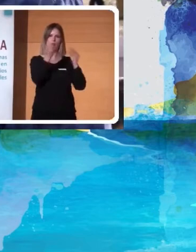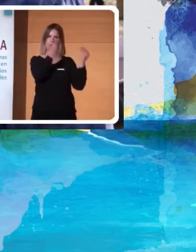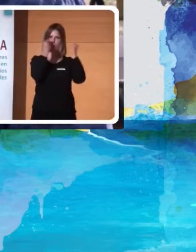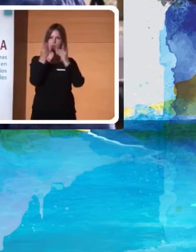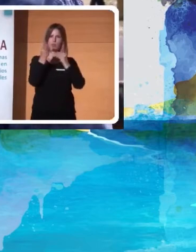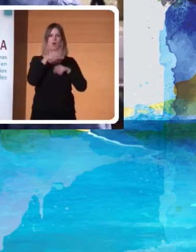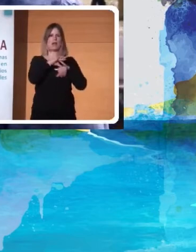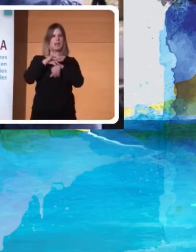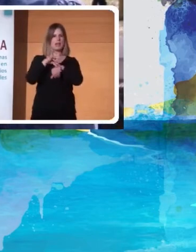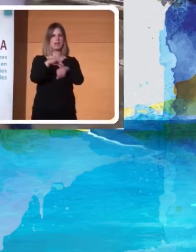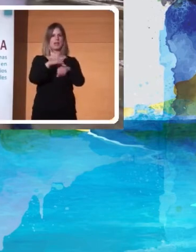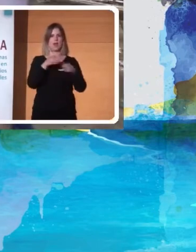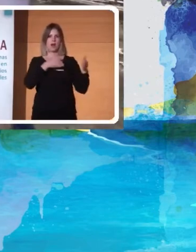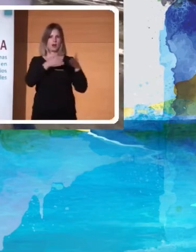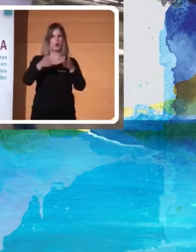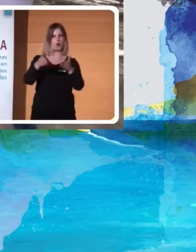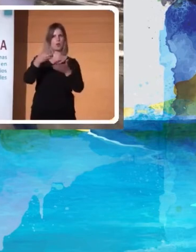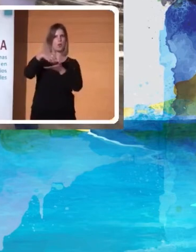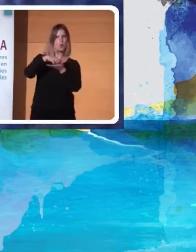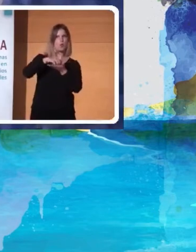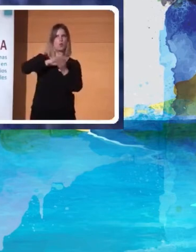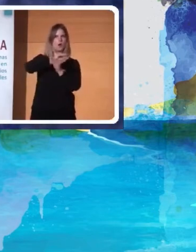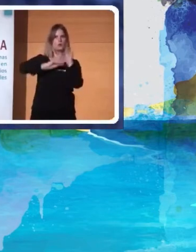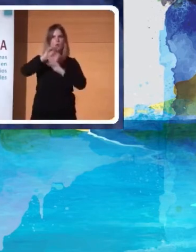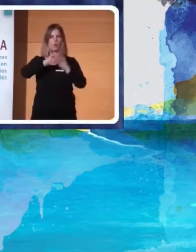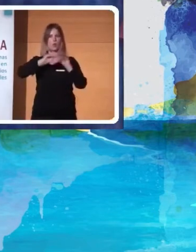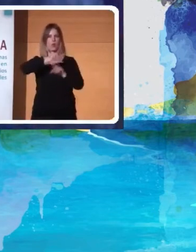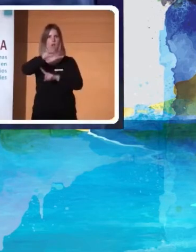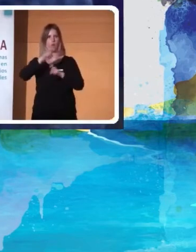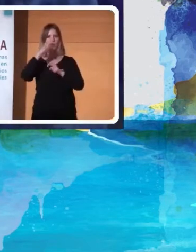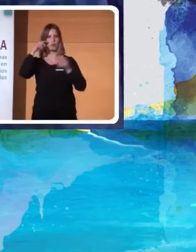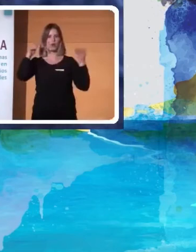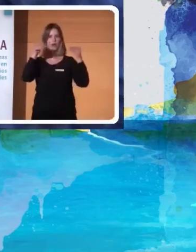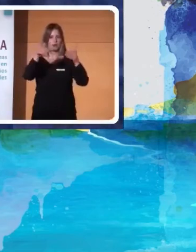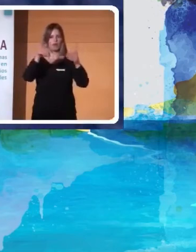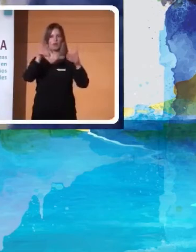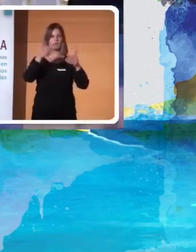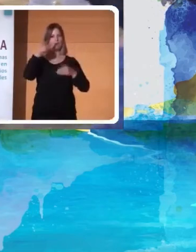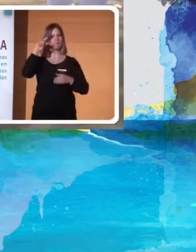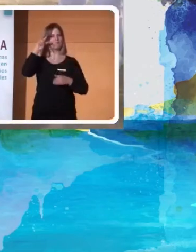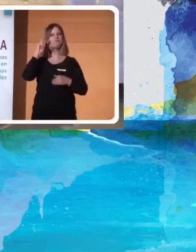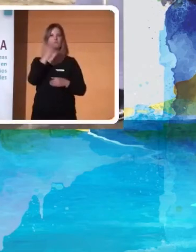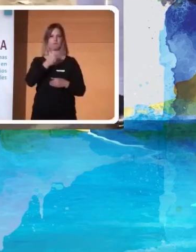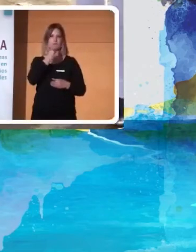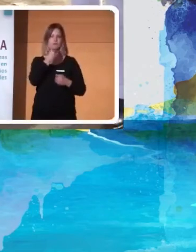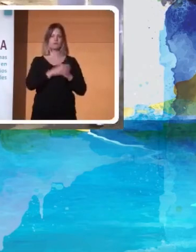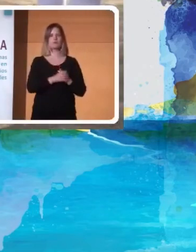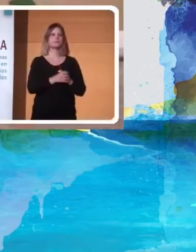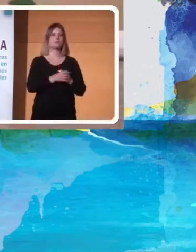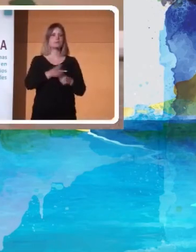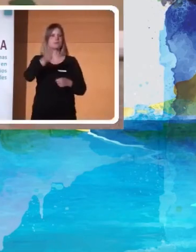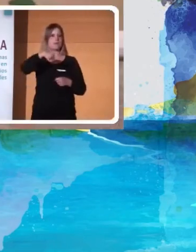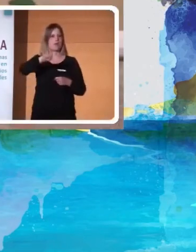It's obvious that they are well prepared. They're paying close attention. It's